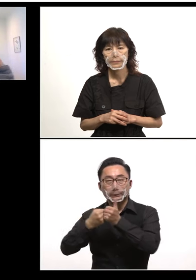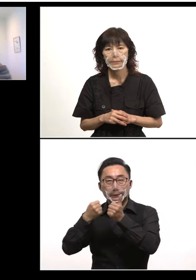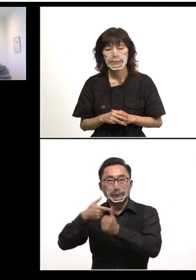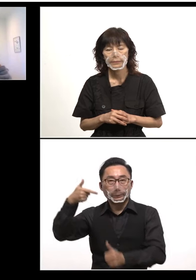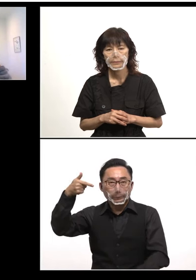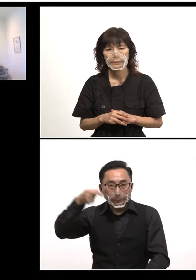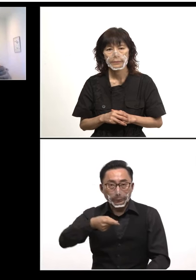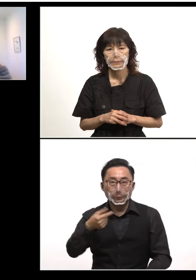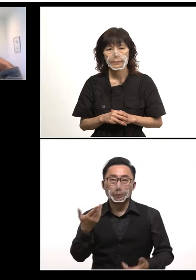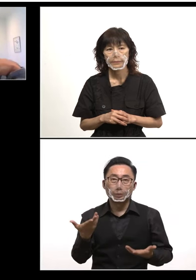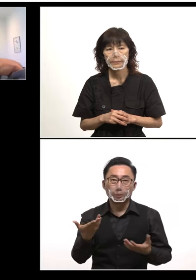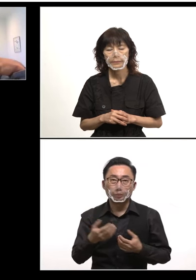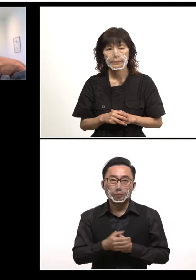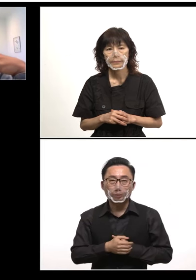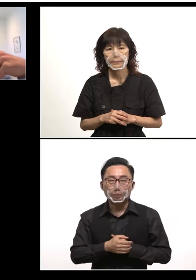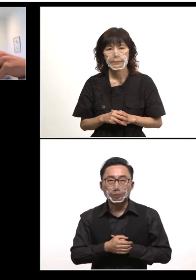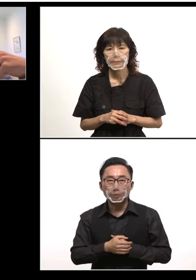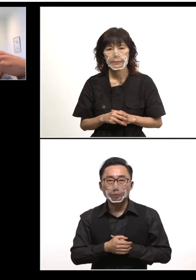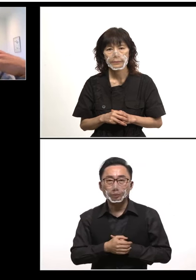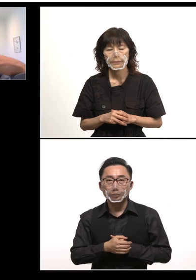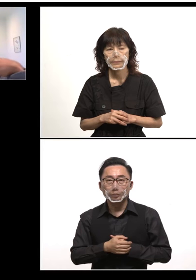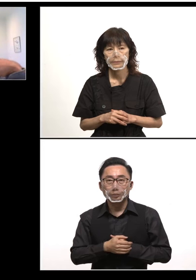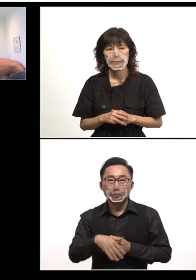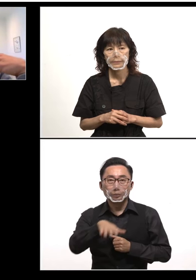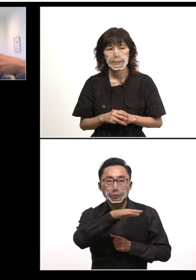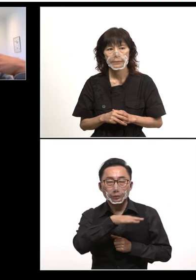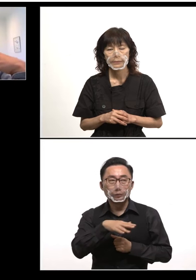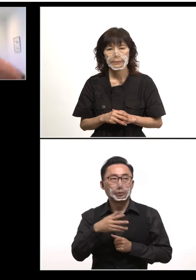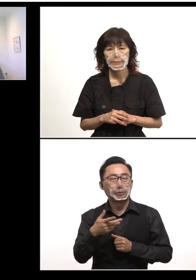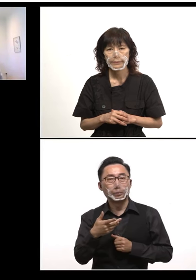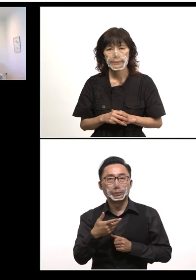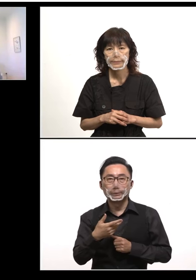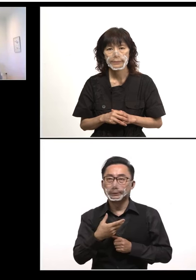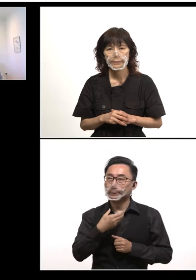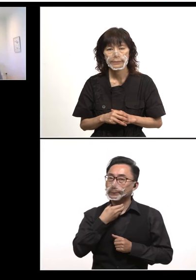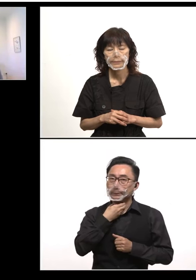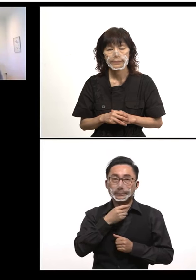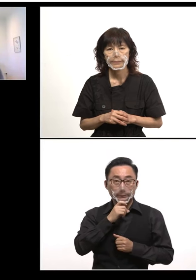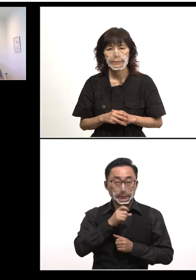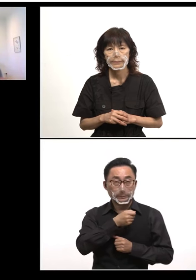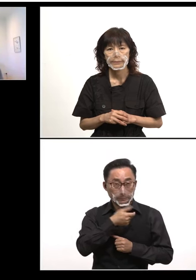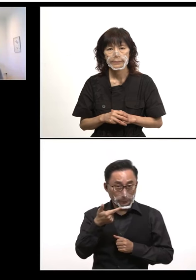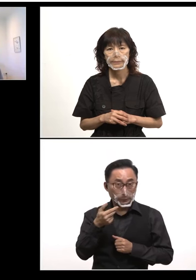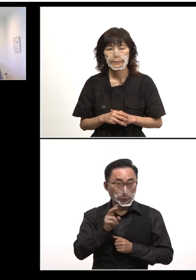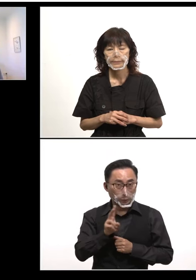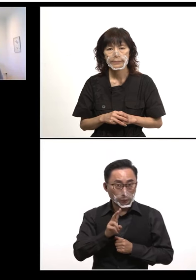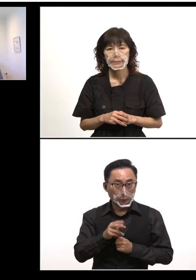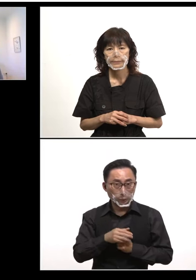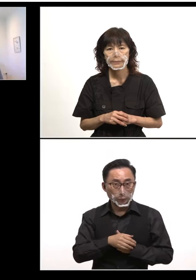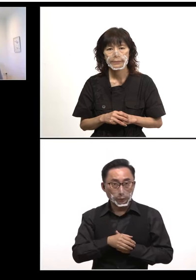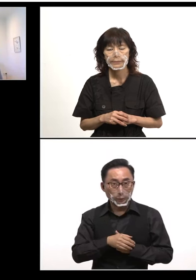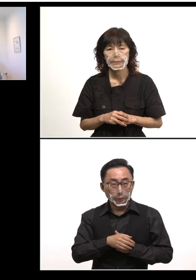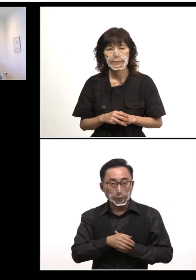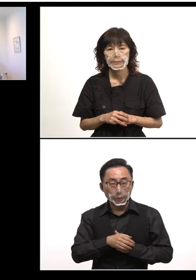of stress, especially when the timing of those cuts or limitations on funding comes last minute, and suddenly a deaf person's